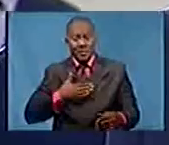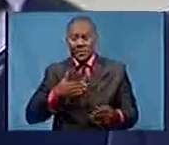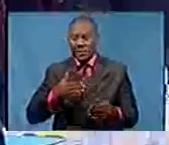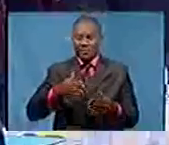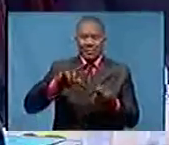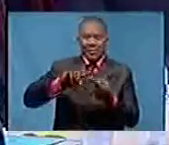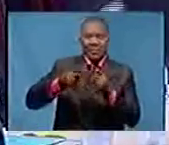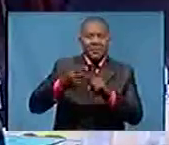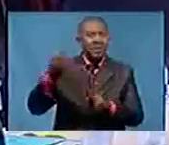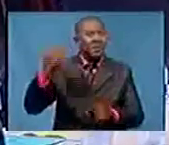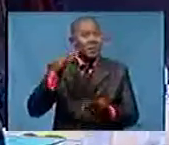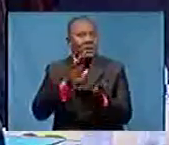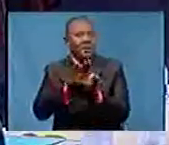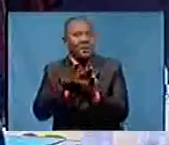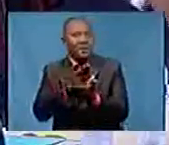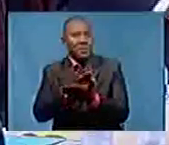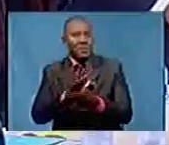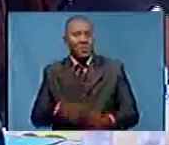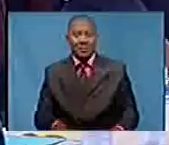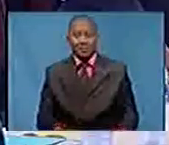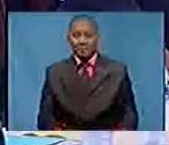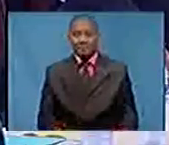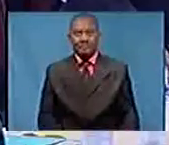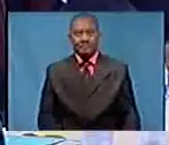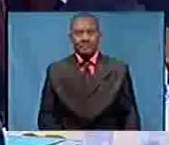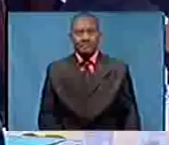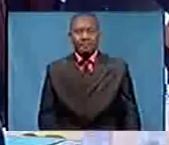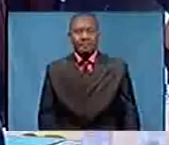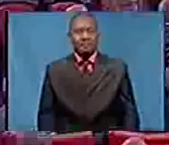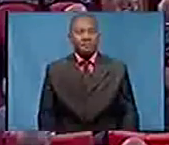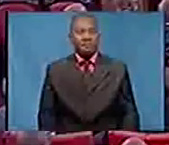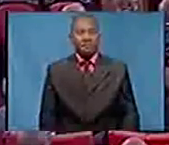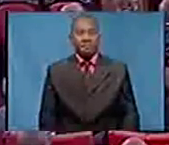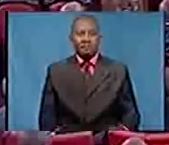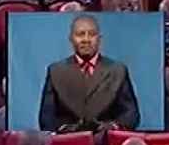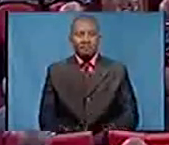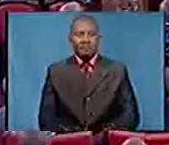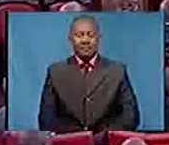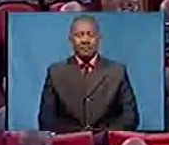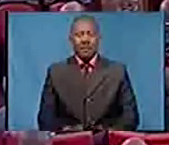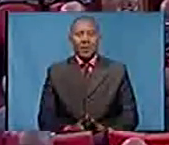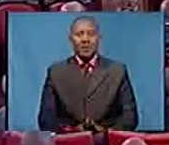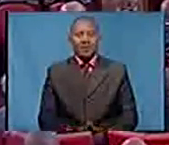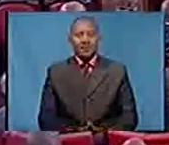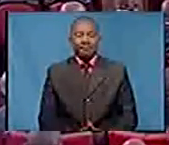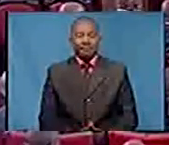well. Kwajo Wusu. My lord, in the... General Mosquito, who has been